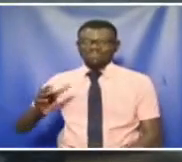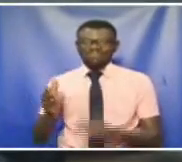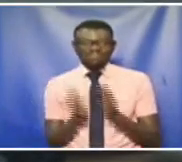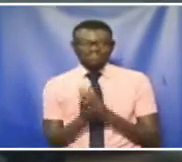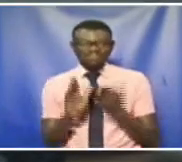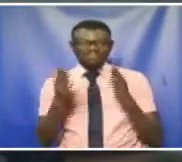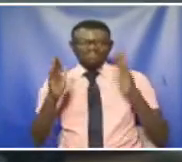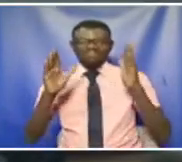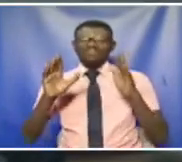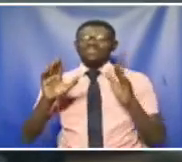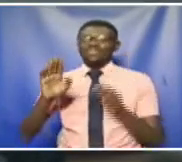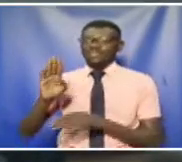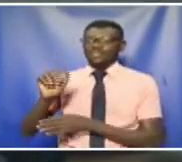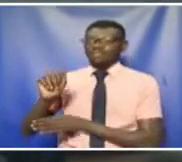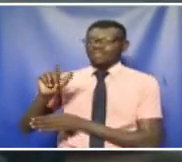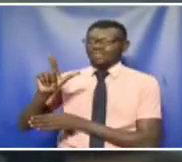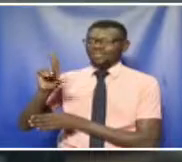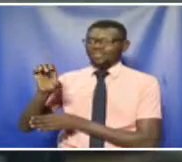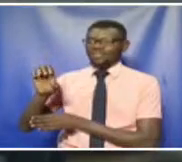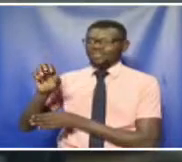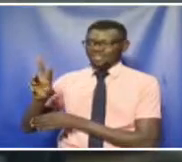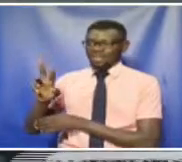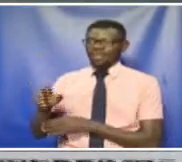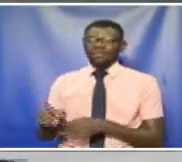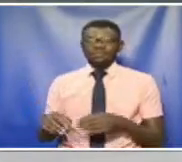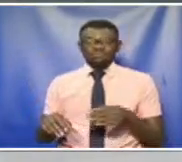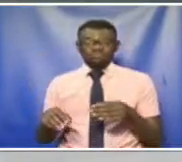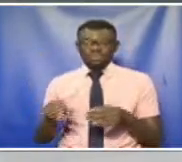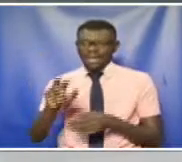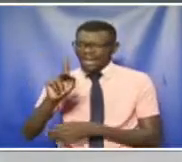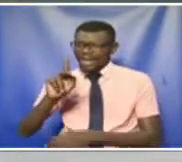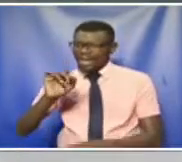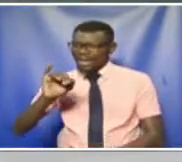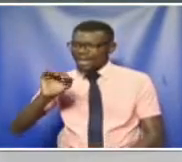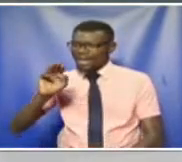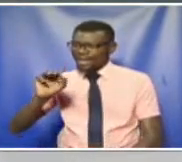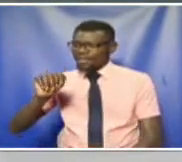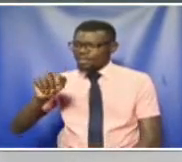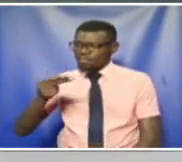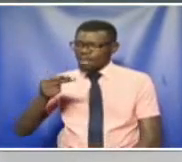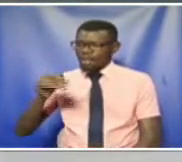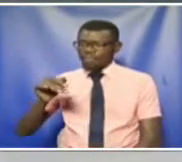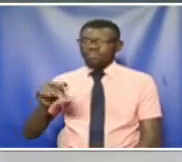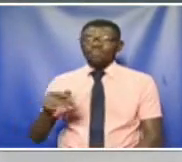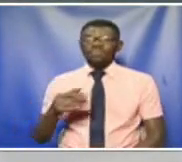Congratulations, Baldev Chager. Now, Makri Kimathi completed first day of ice driving at the John Halle.